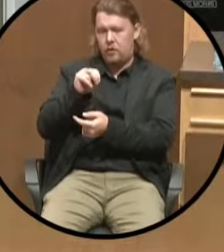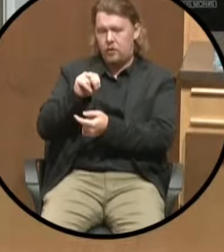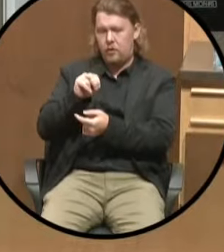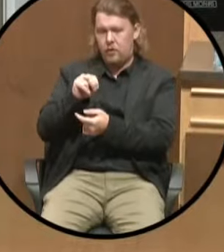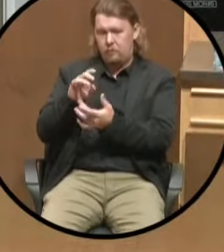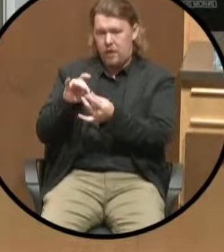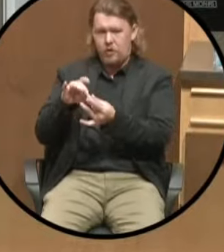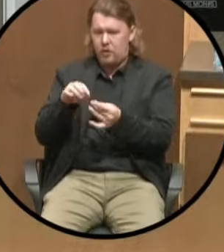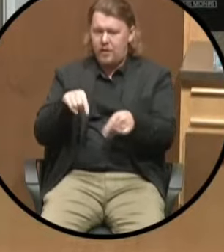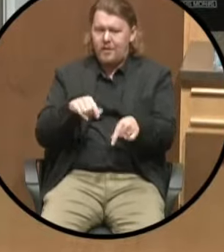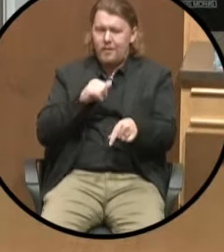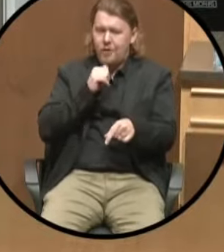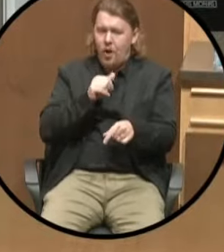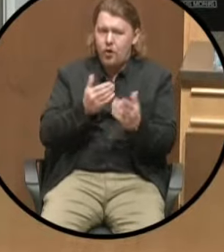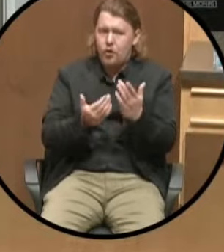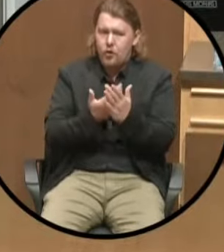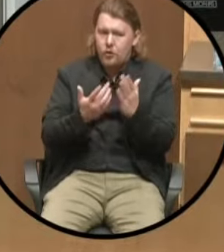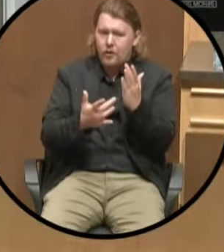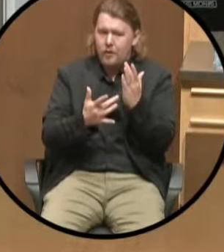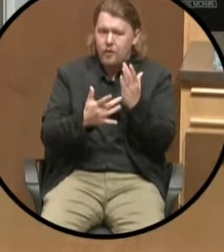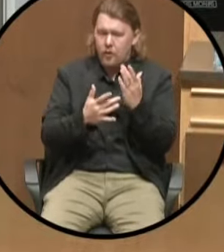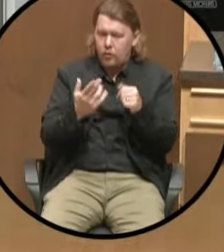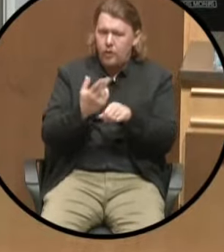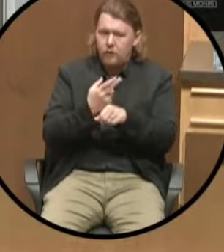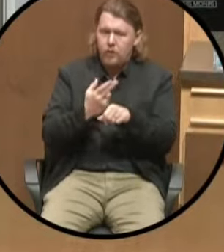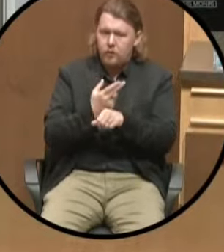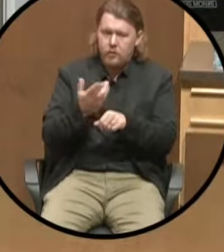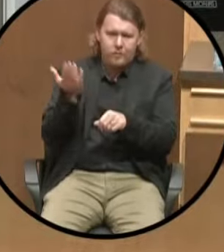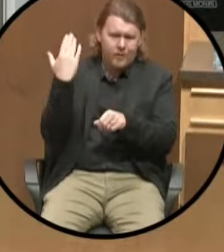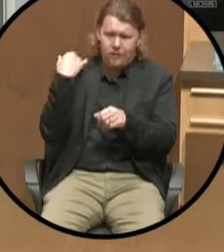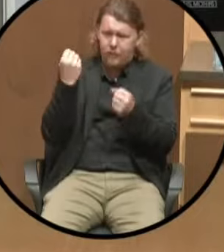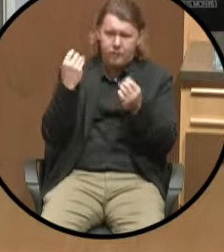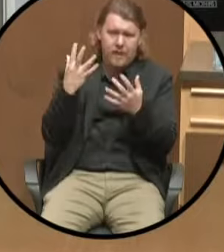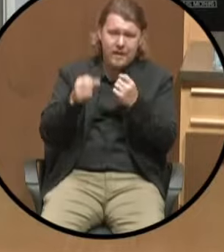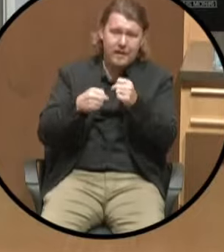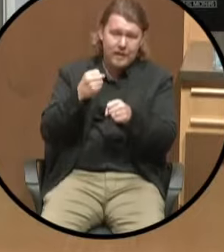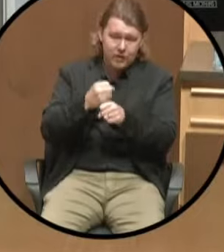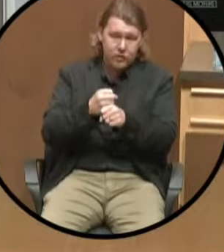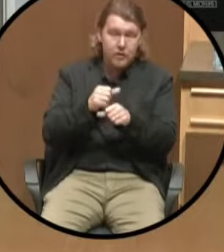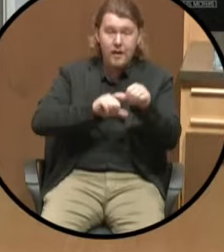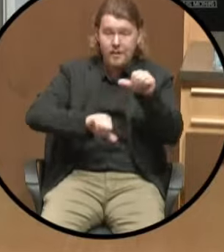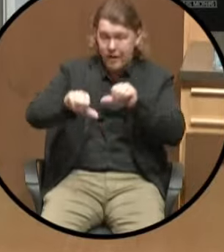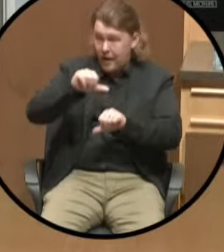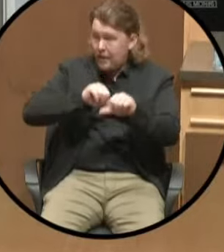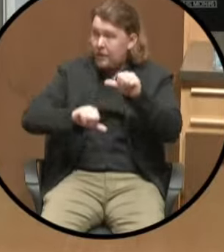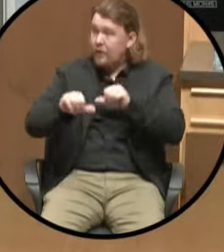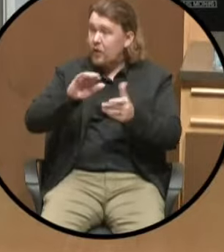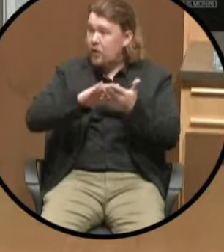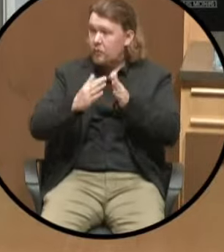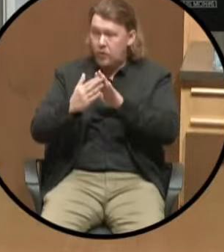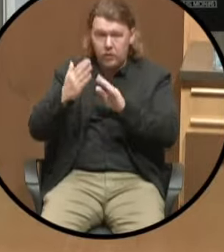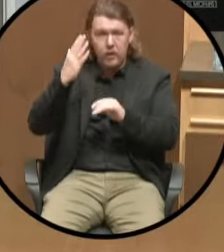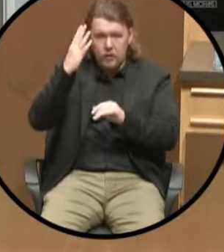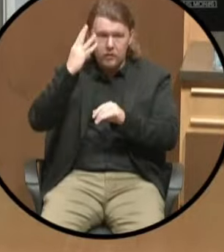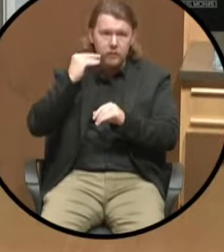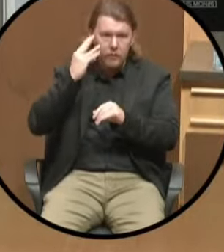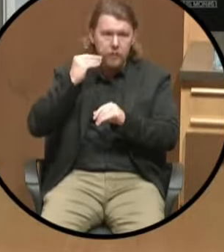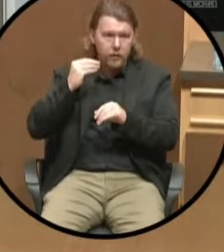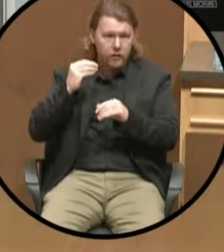new technology. It's been used before for years. The scientific community is very familiar with that.